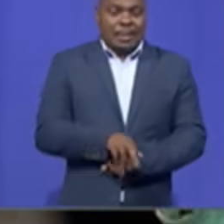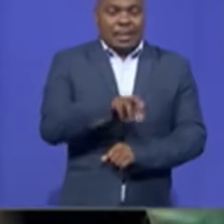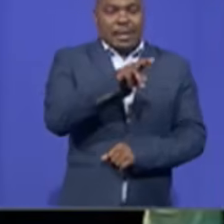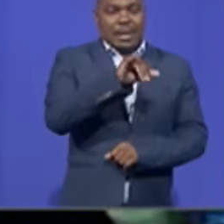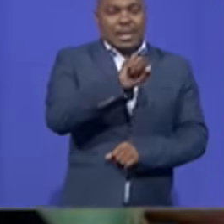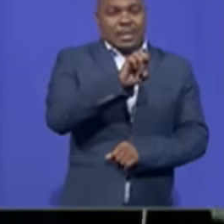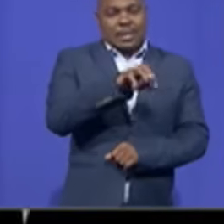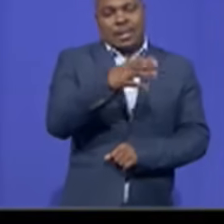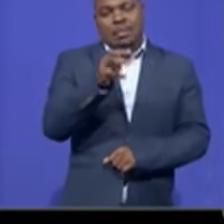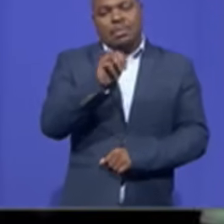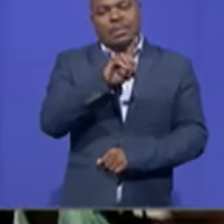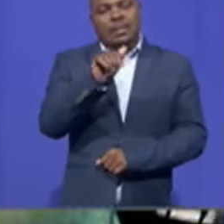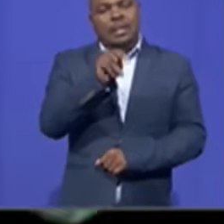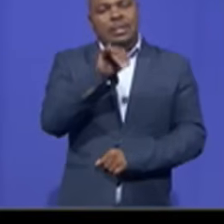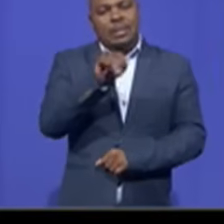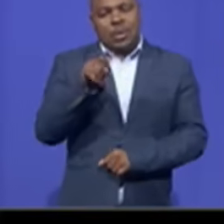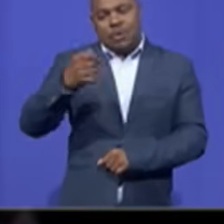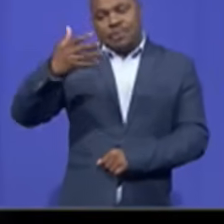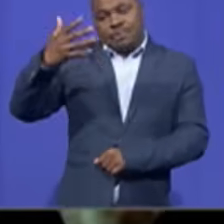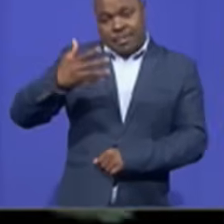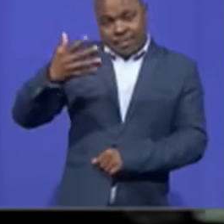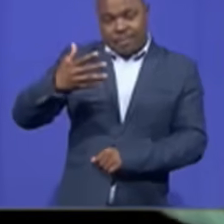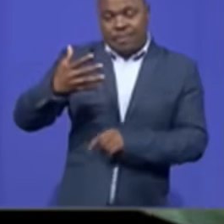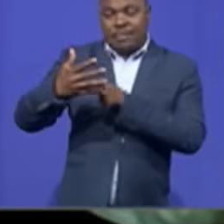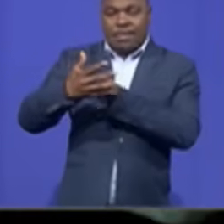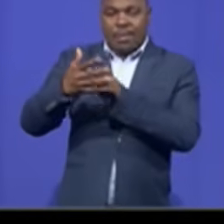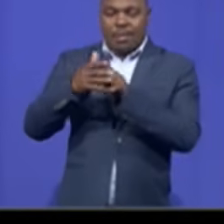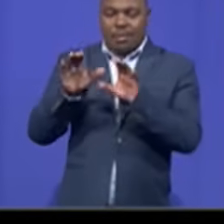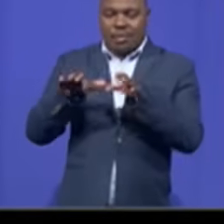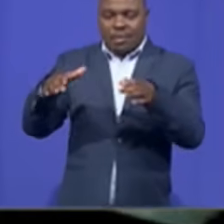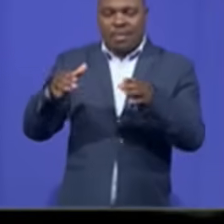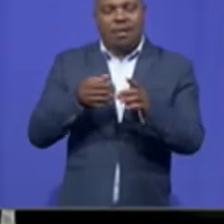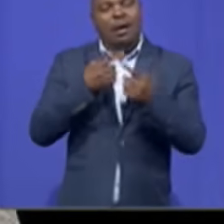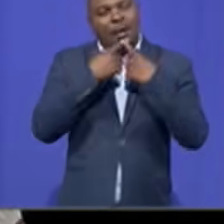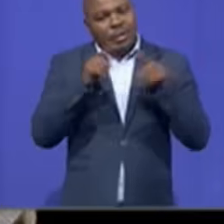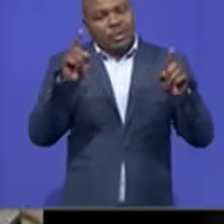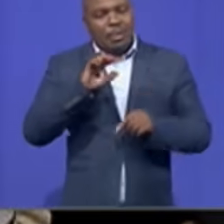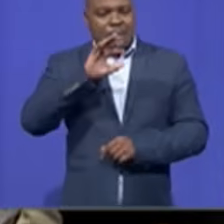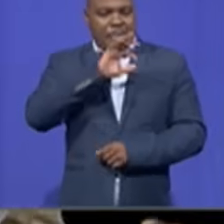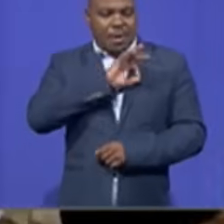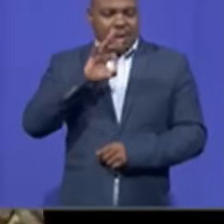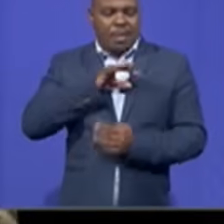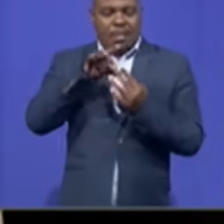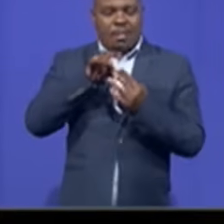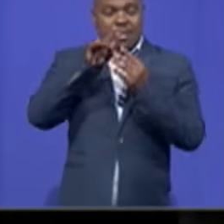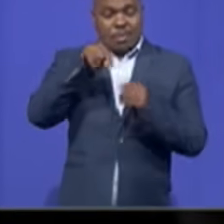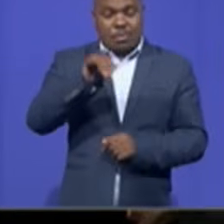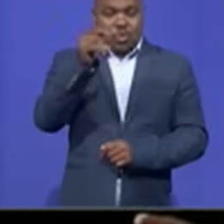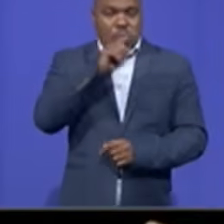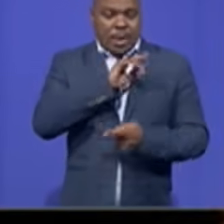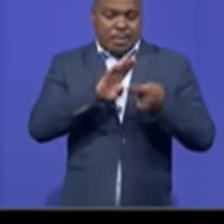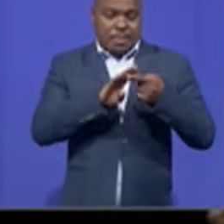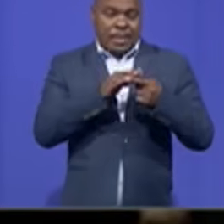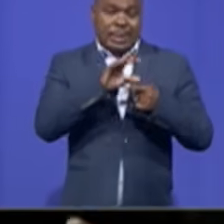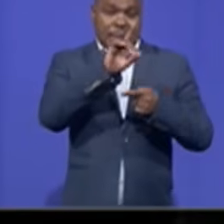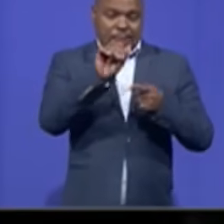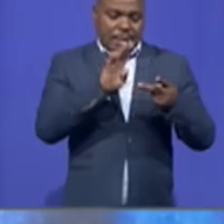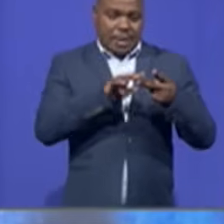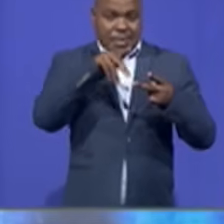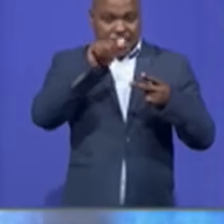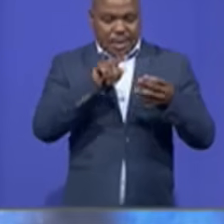Mzansi ke mokga wa bohlano o phatlalatsang setho sa ho iketela setulo sa bomeara Johannesburg ka mora DA,